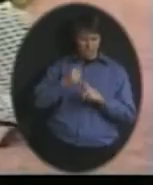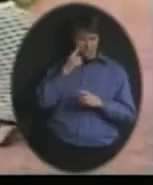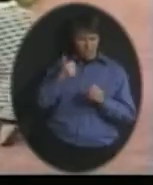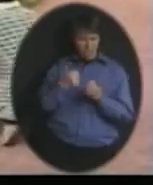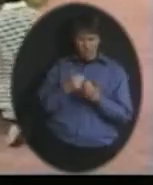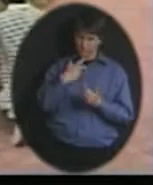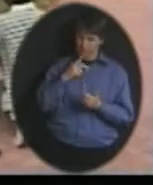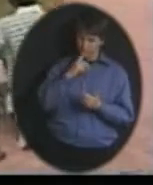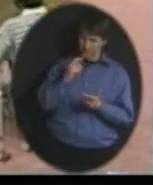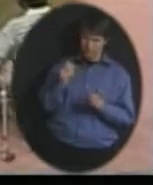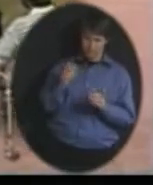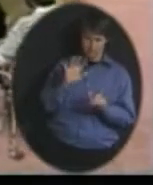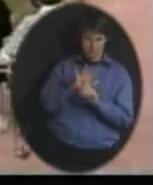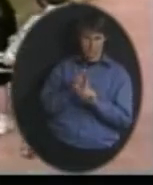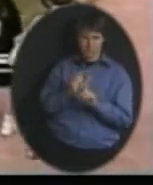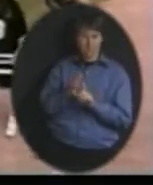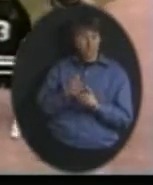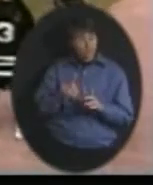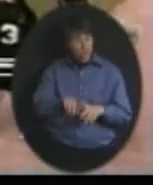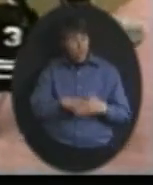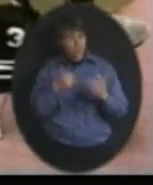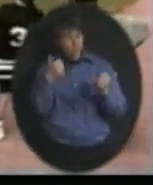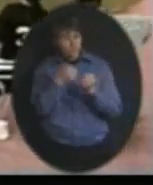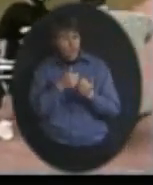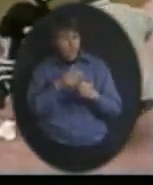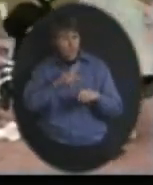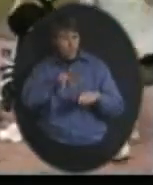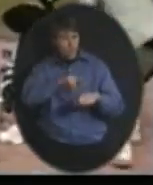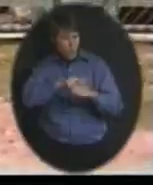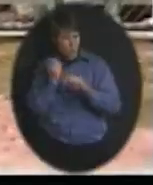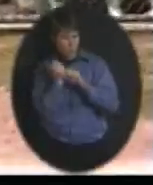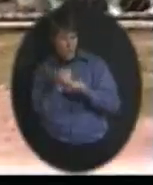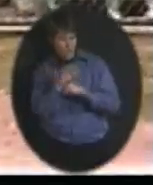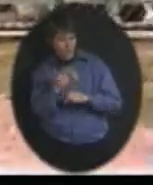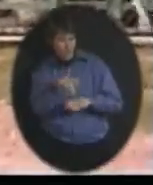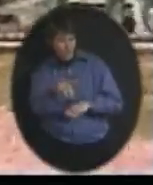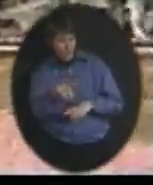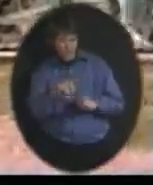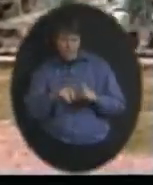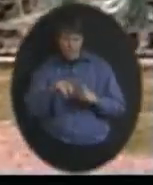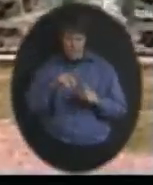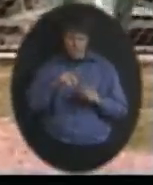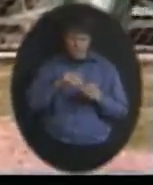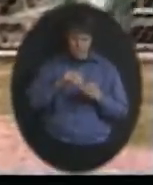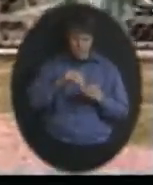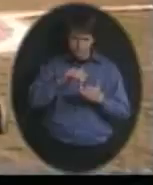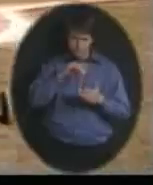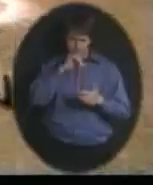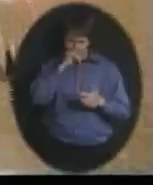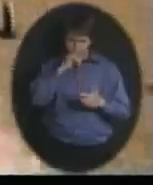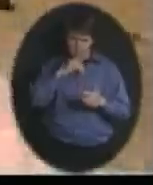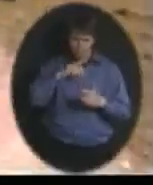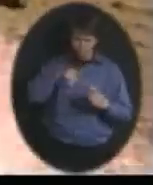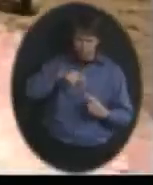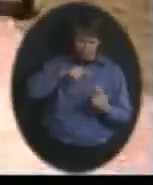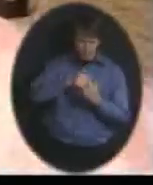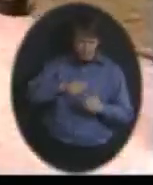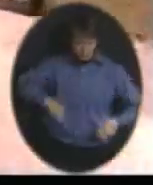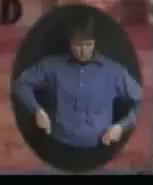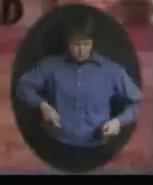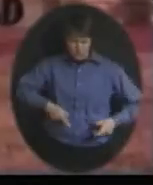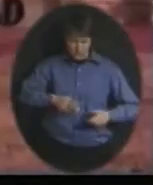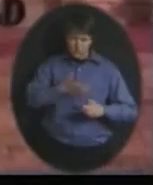off. Originally, the games were played on a regular baseball field, but the kids struggled getting their wheelchairs through the grass and the